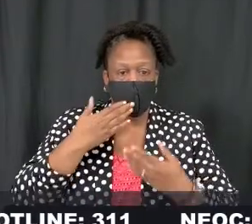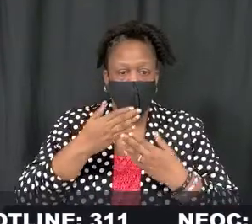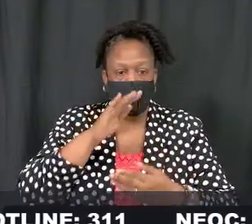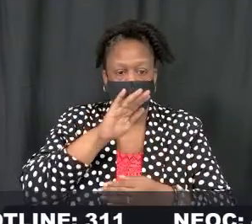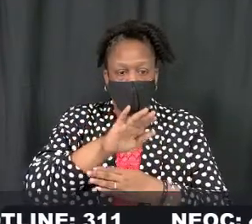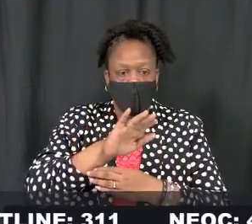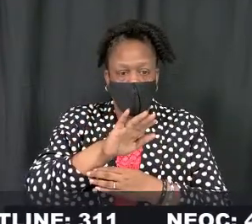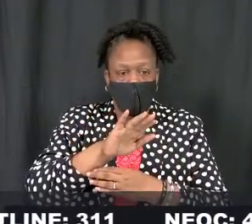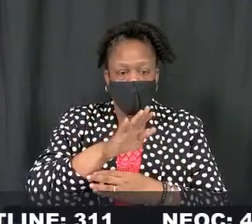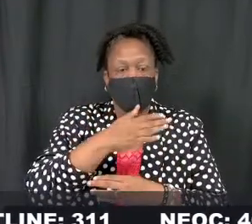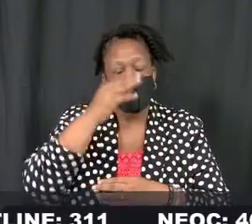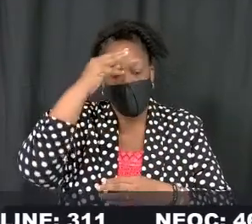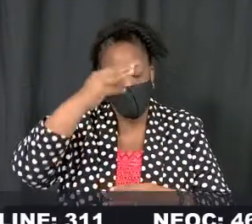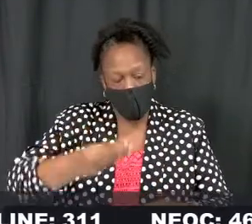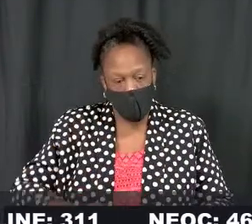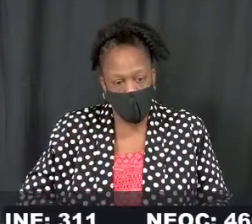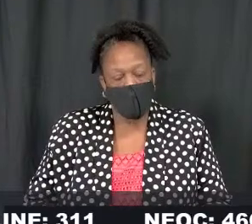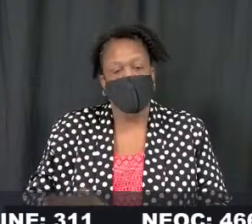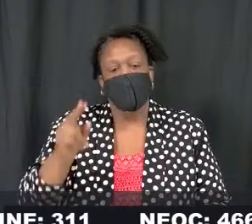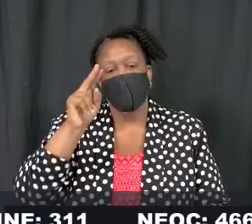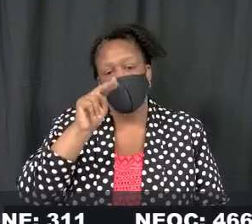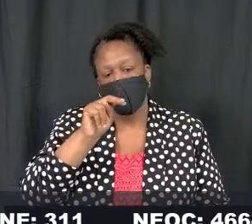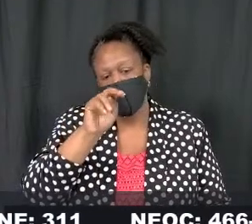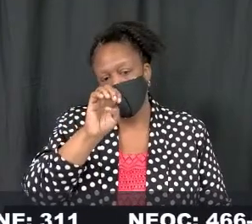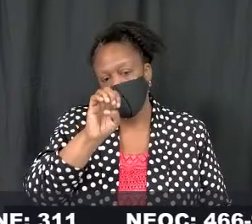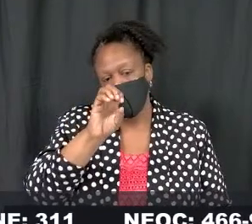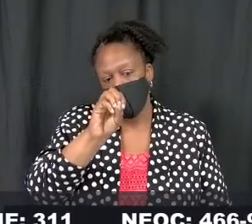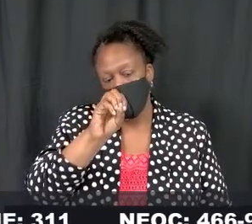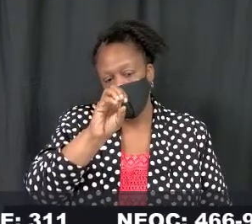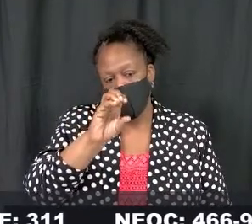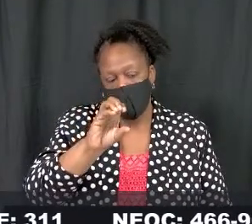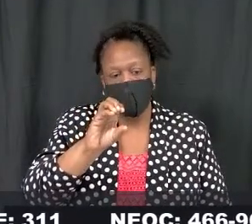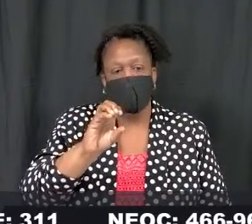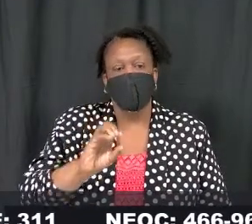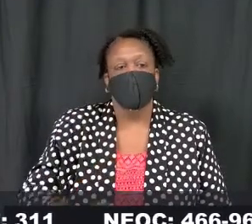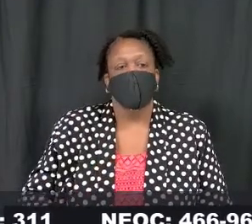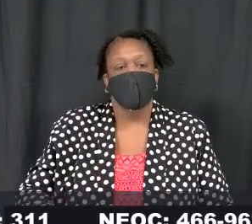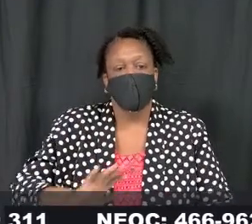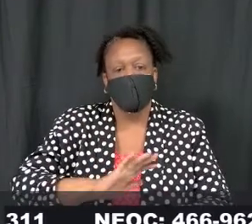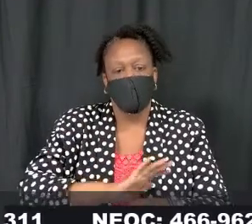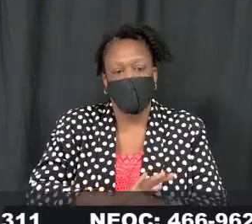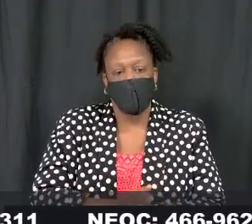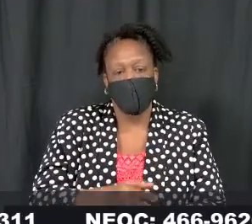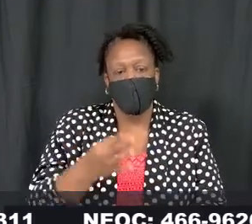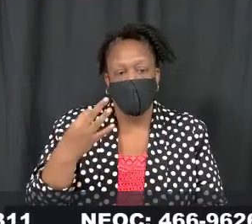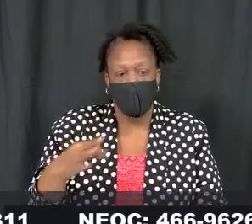afternoon and welcome to this National Emergency Operations Center